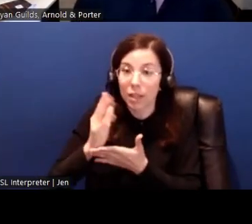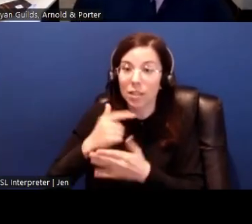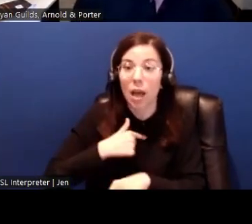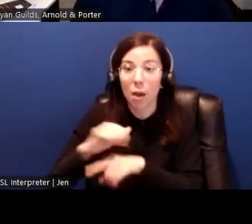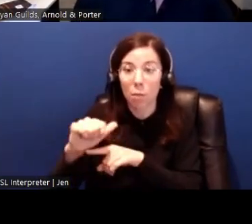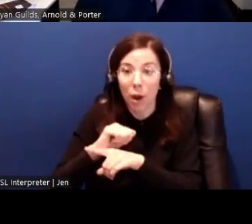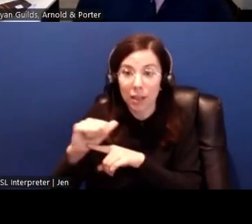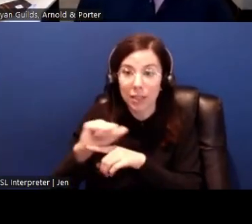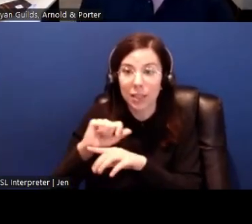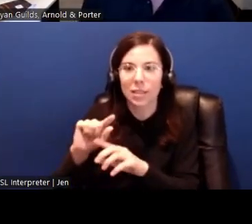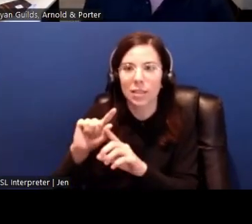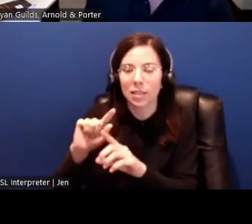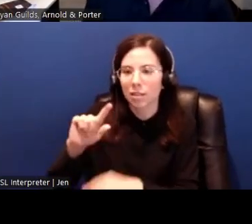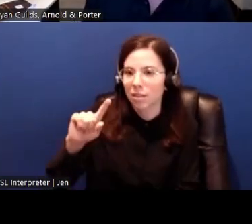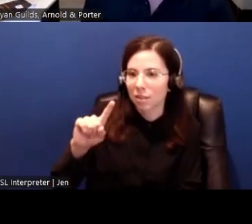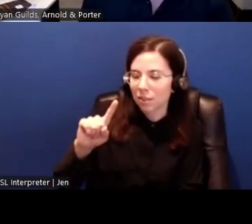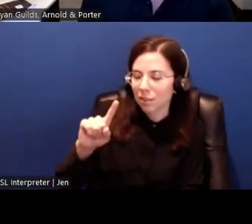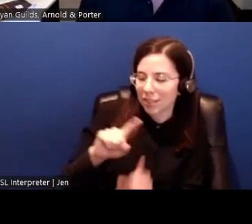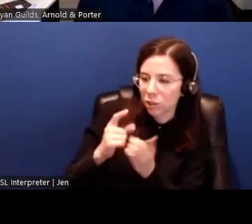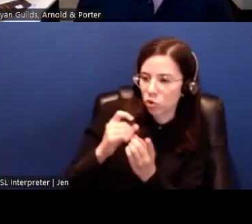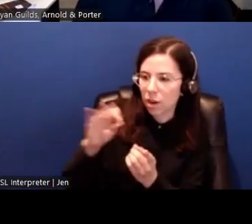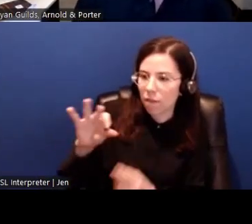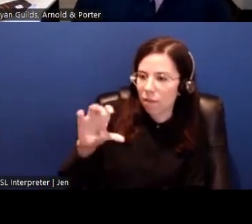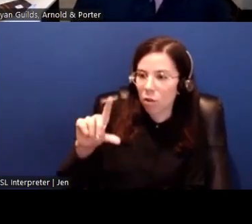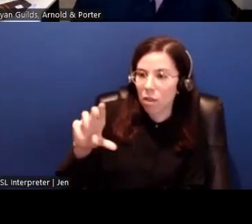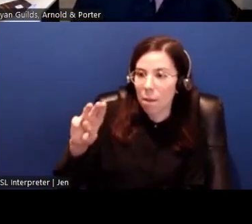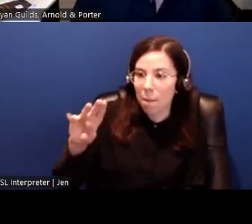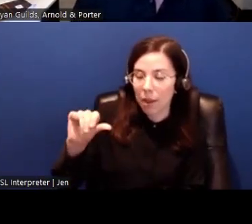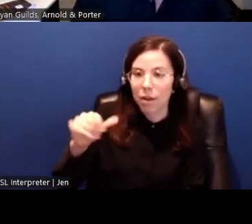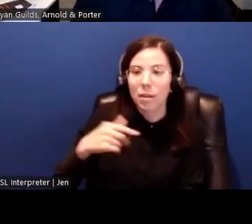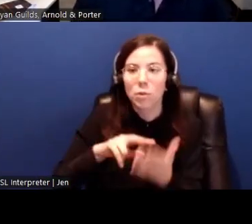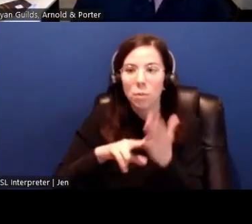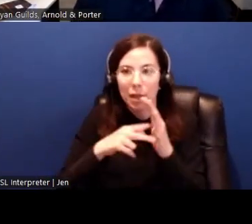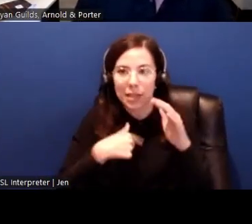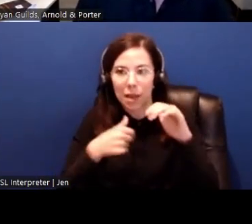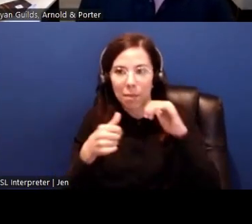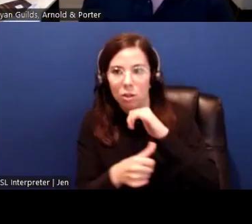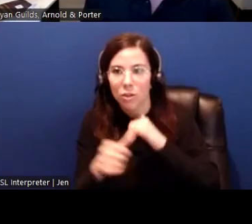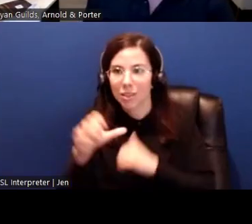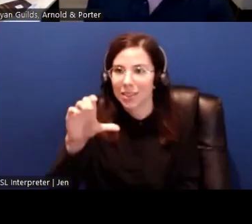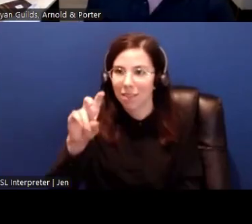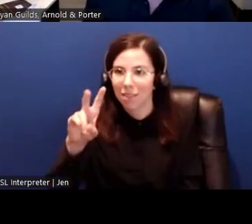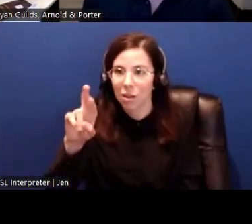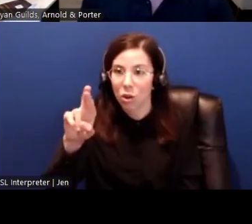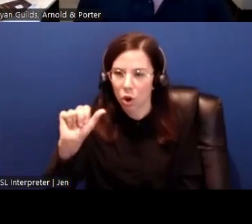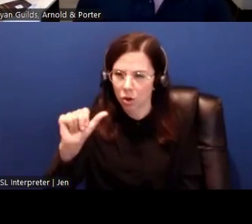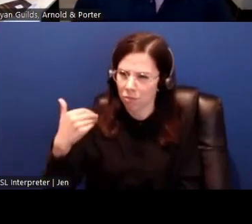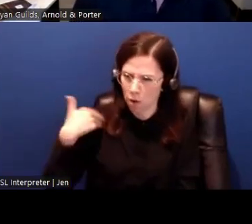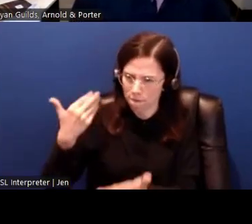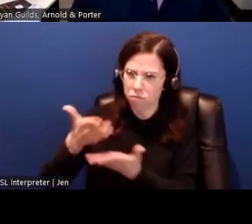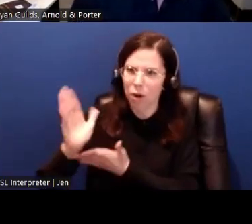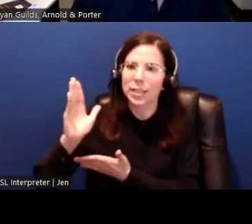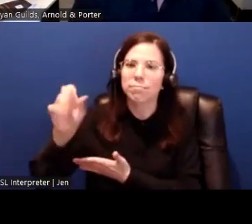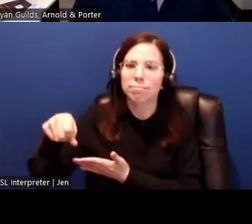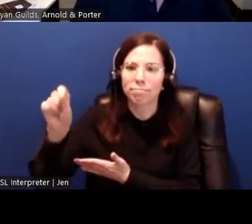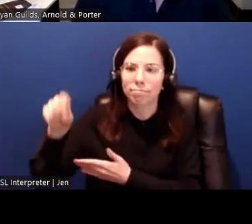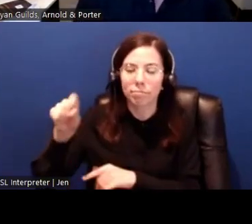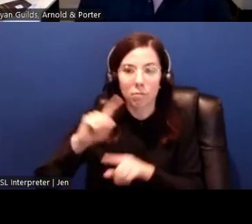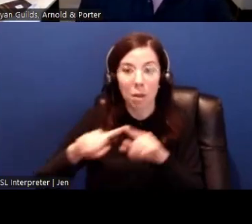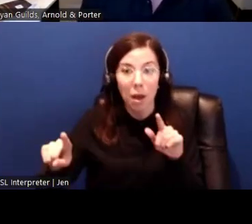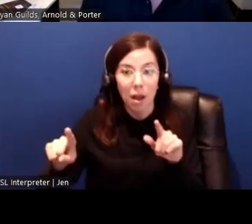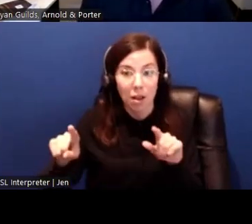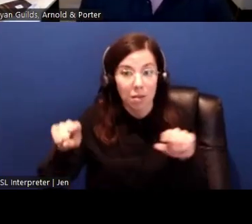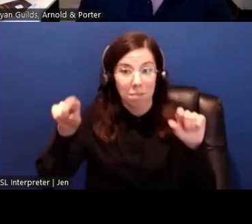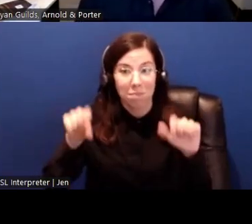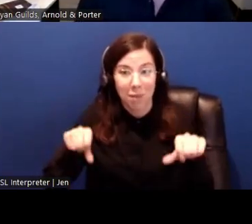Columbia, which means that my jurisdiction falls under the CVRA. We have rights. There's no question we have those rights, but the likelihood